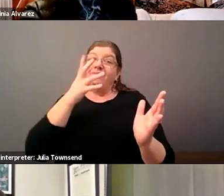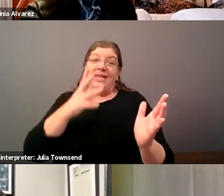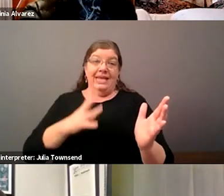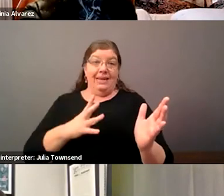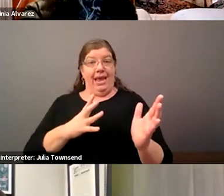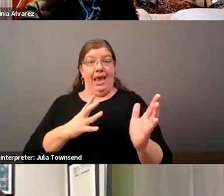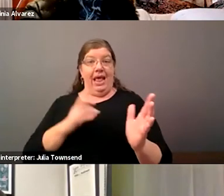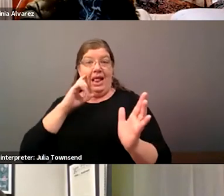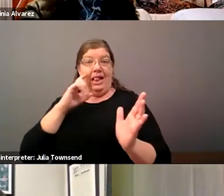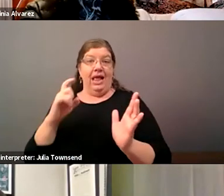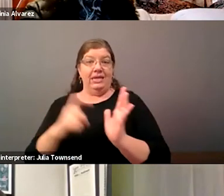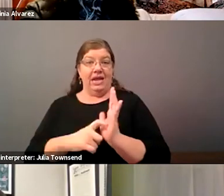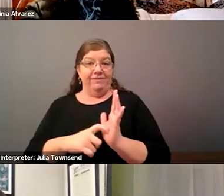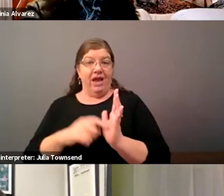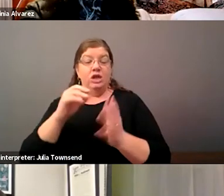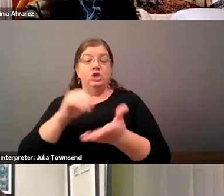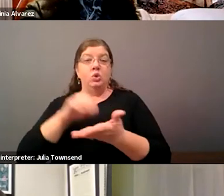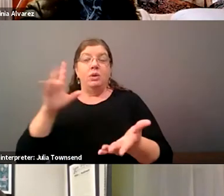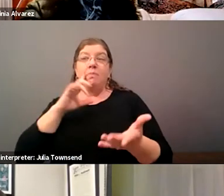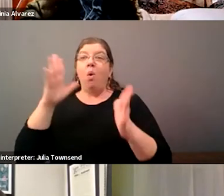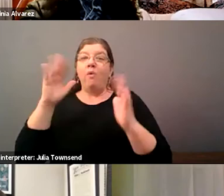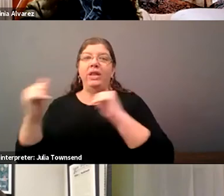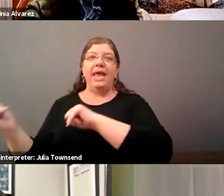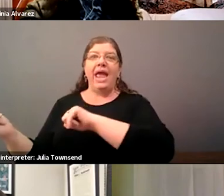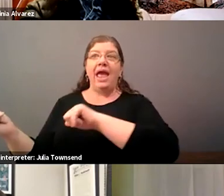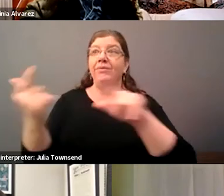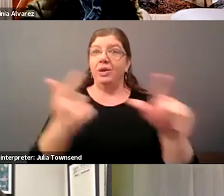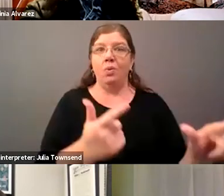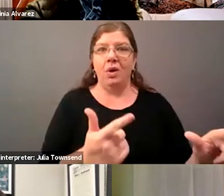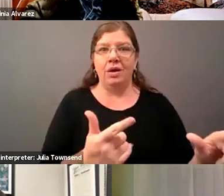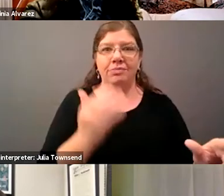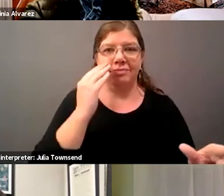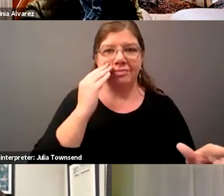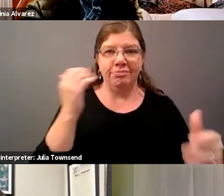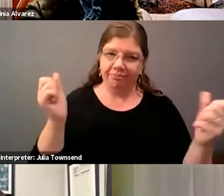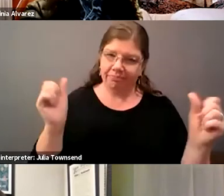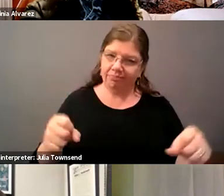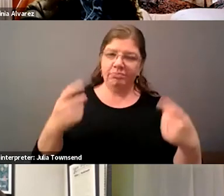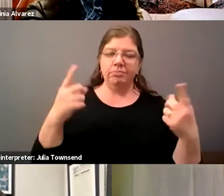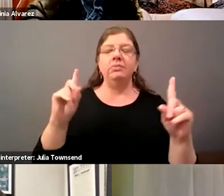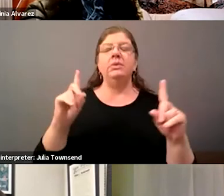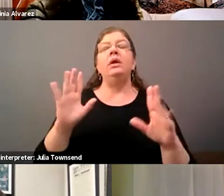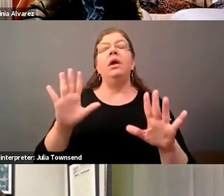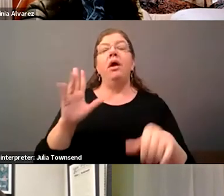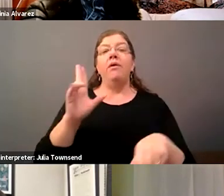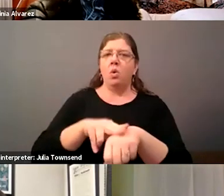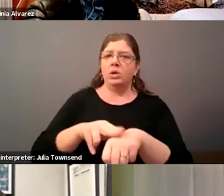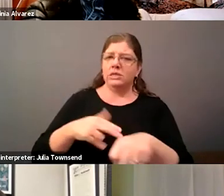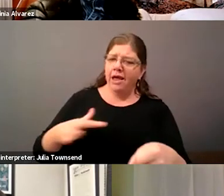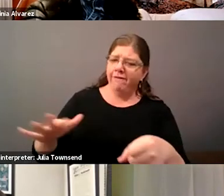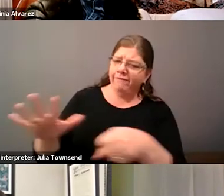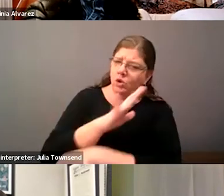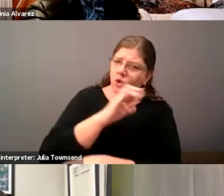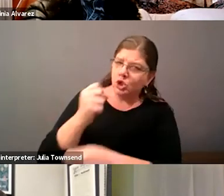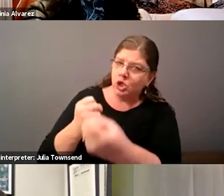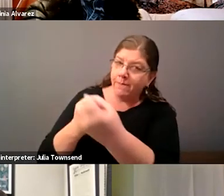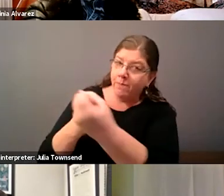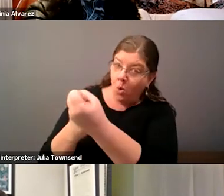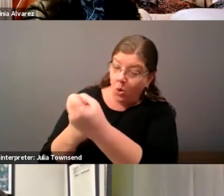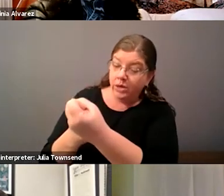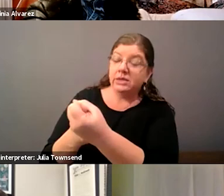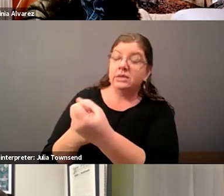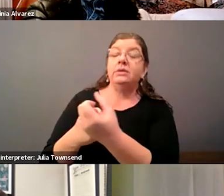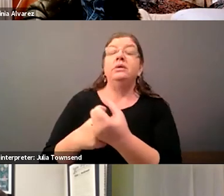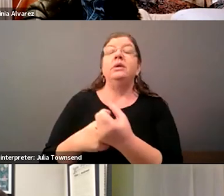identifying students but everyone hopefully so um i have of course in full support i did just want to phrase you